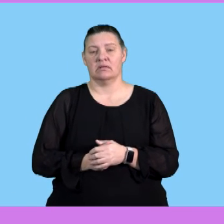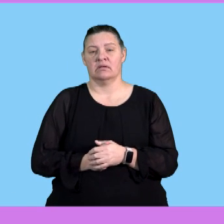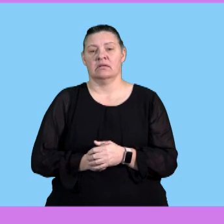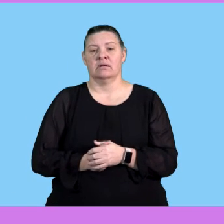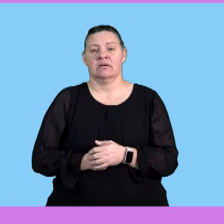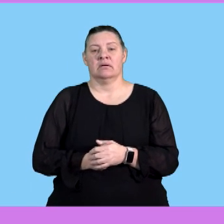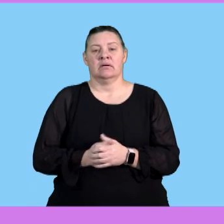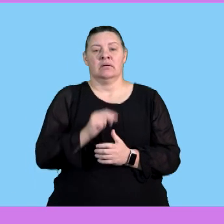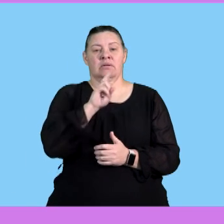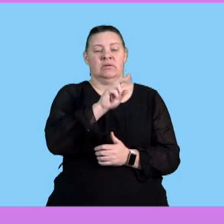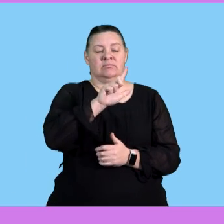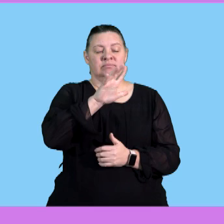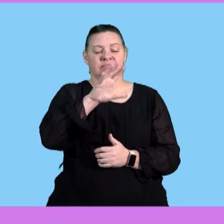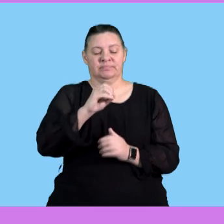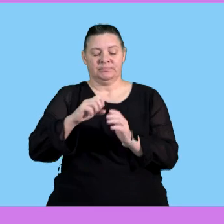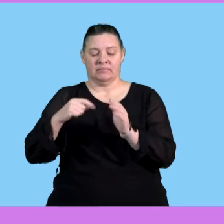2,750 there